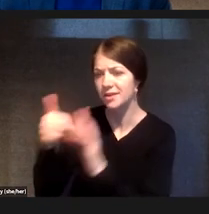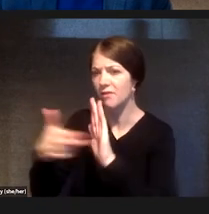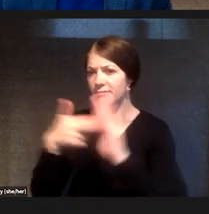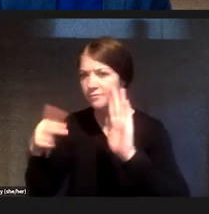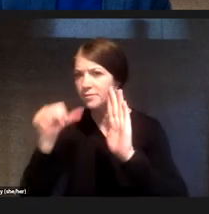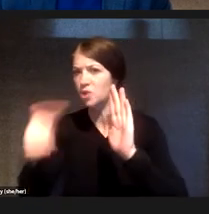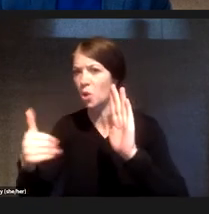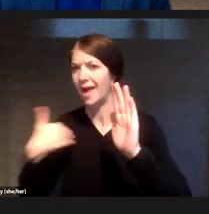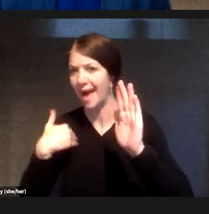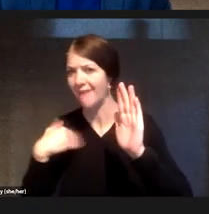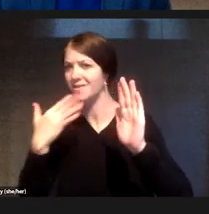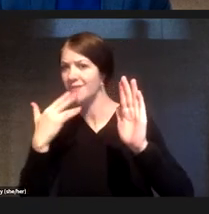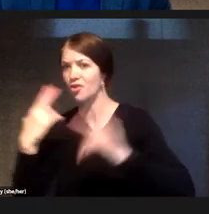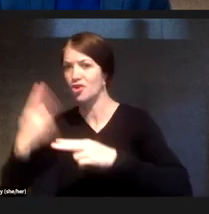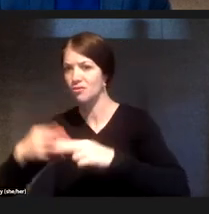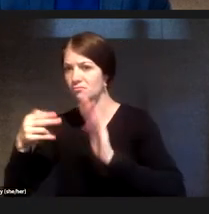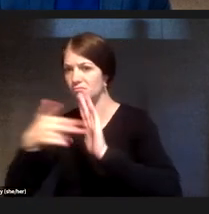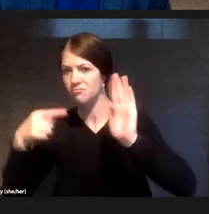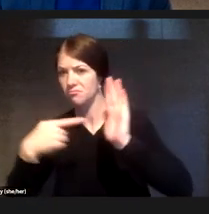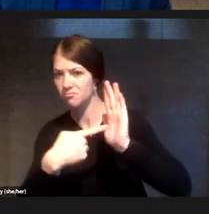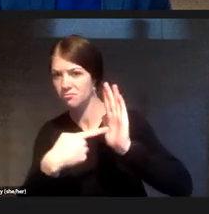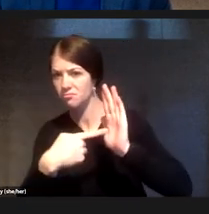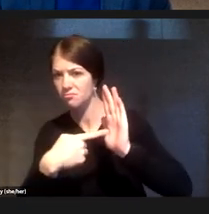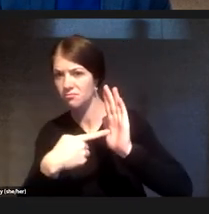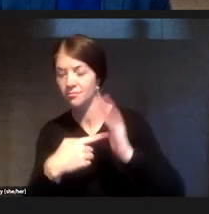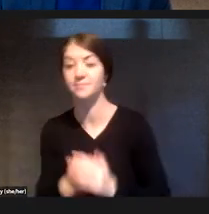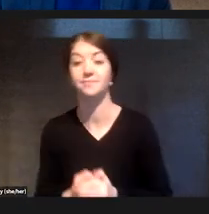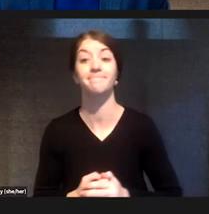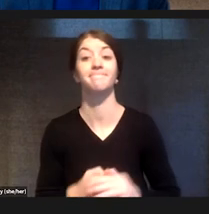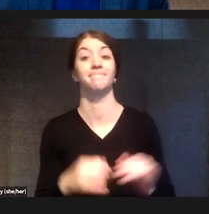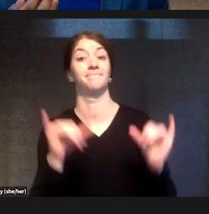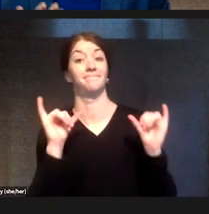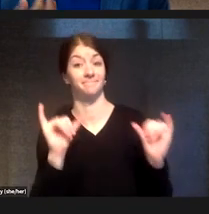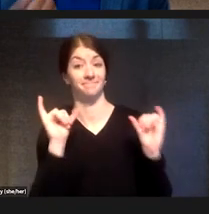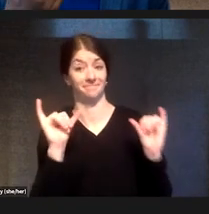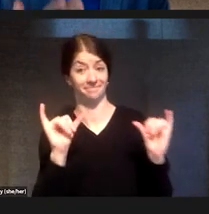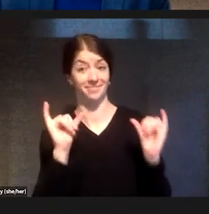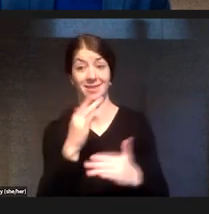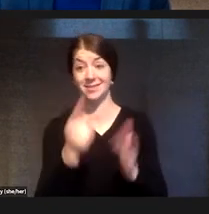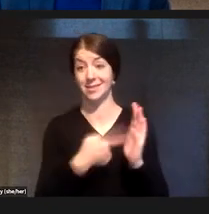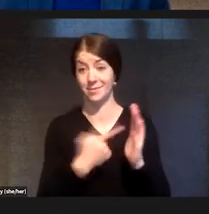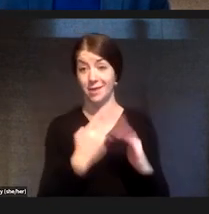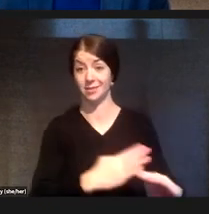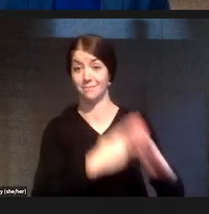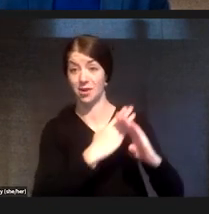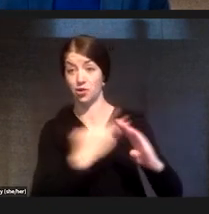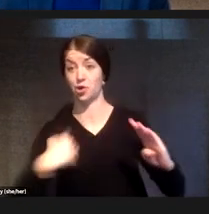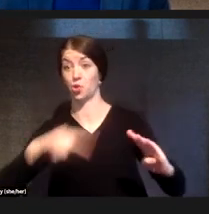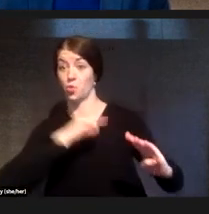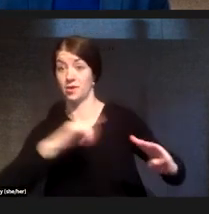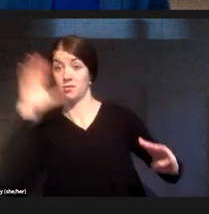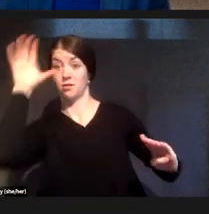Now, I tell this story to then reflect on the fact that sometimes a barrier that we may perceive